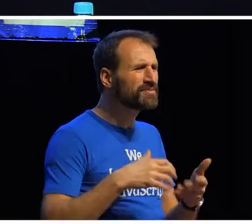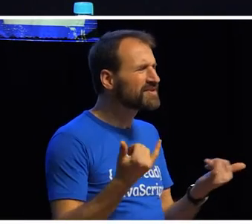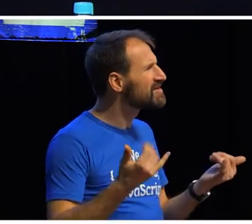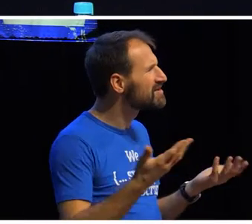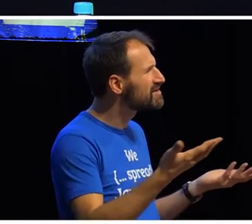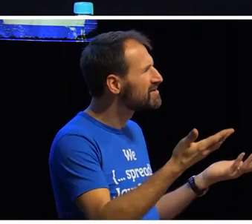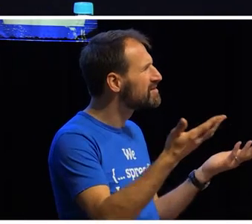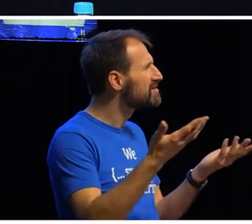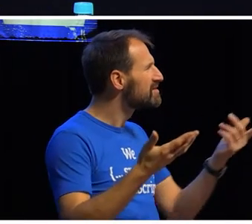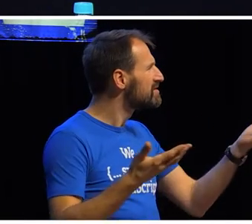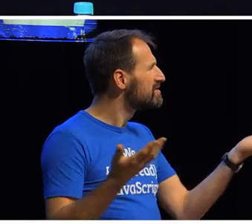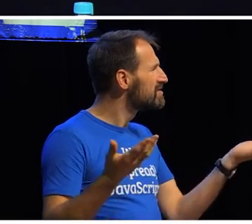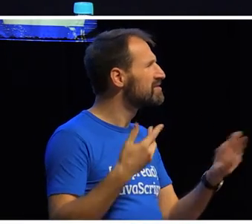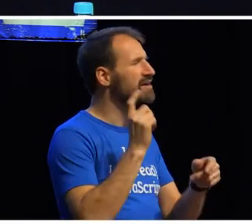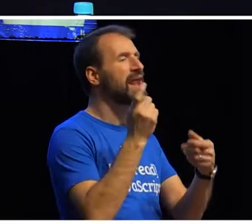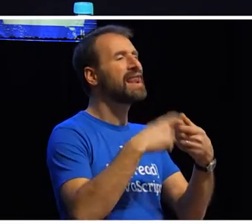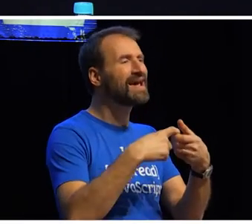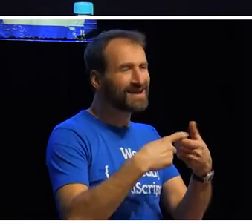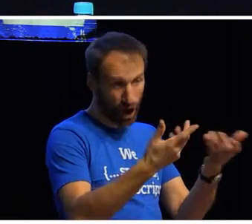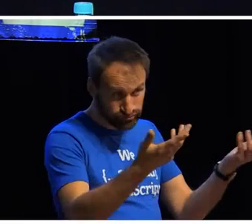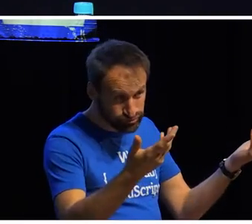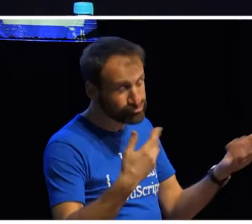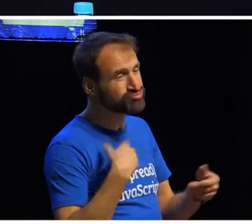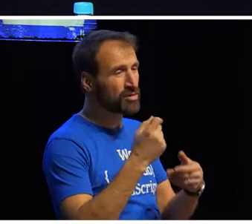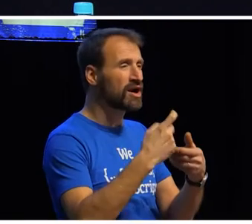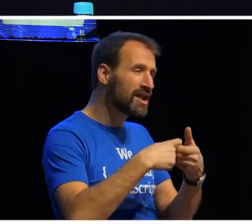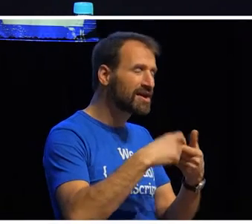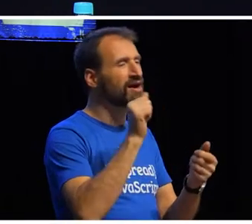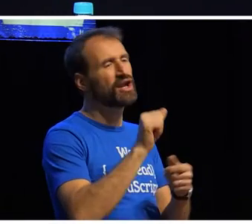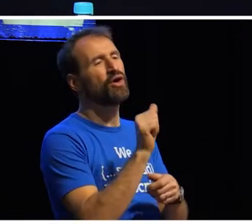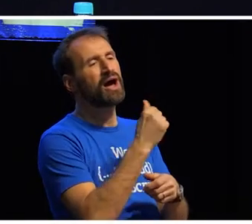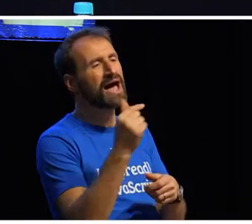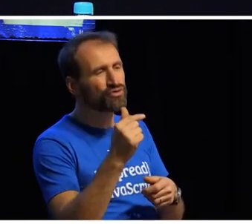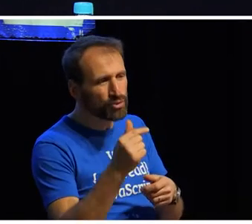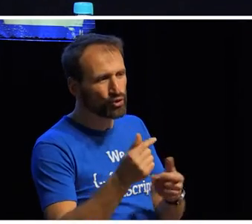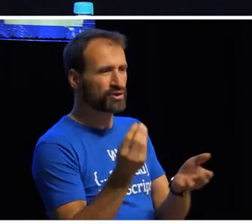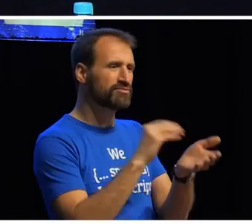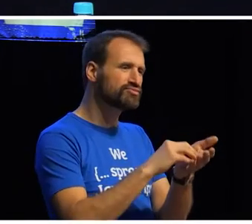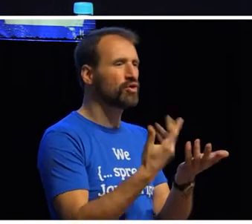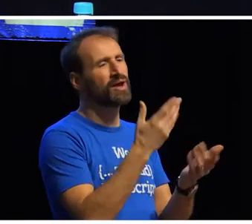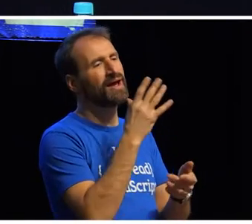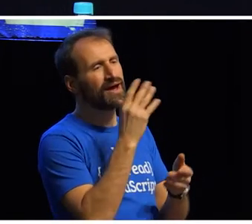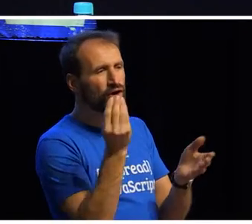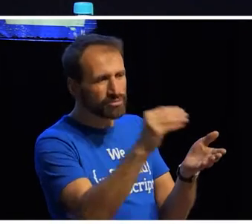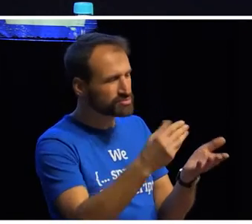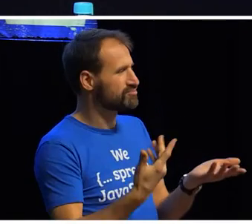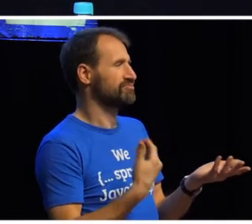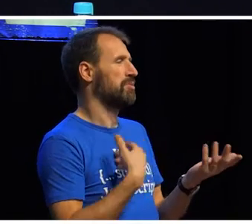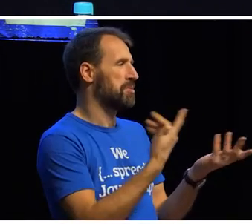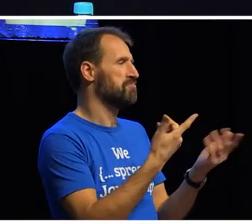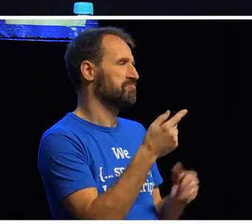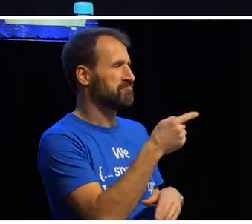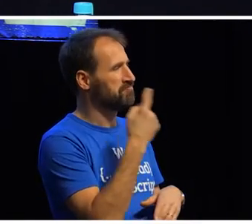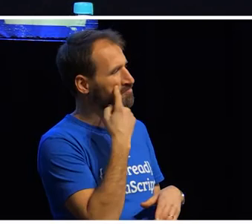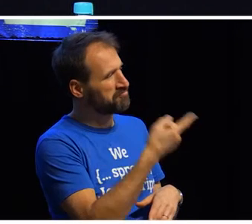yeah I can do a link so I can do there's a bunch of these I can also do like attributes I could do a non error I'm gonna focus on this right I might do